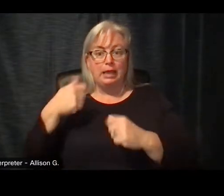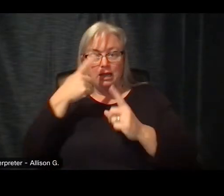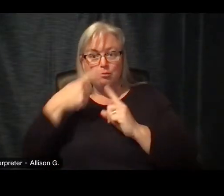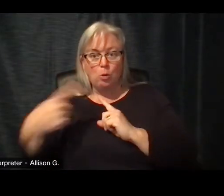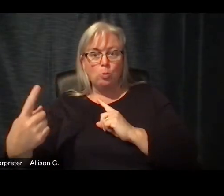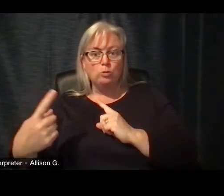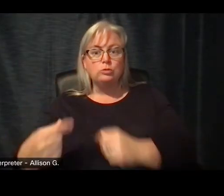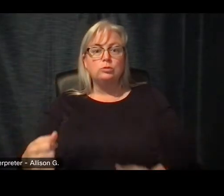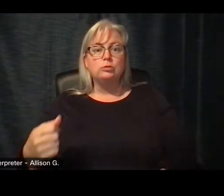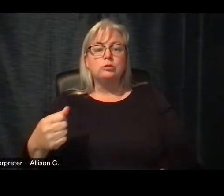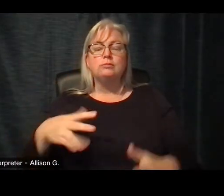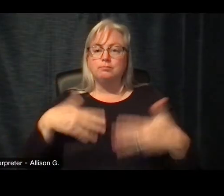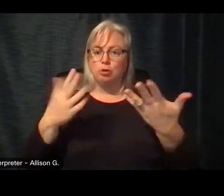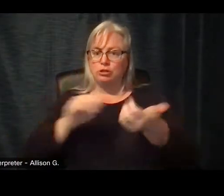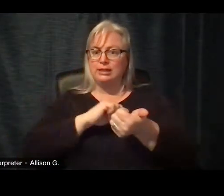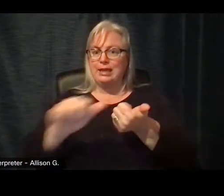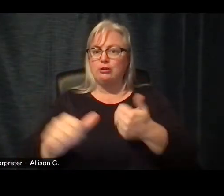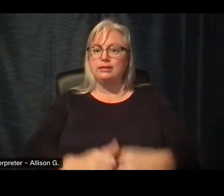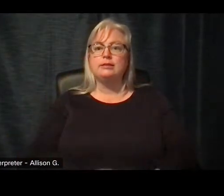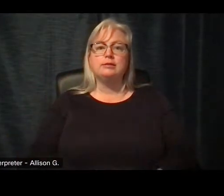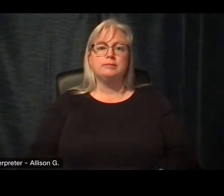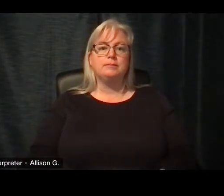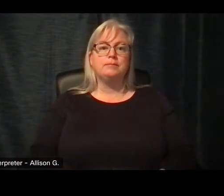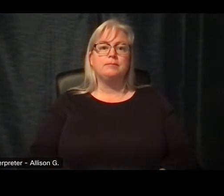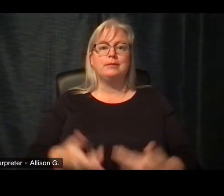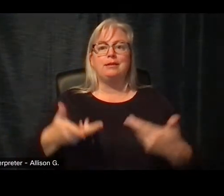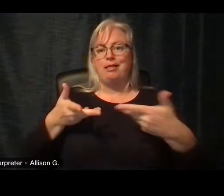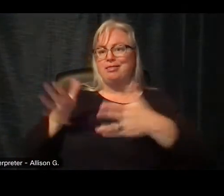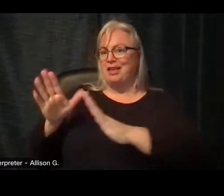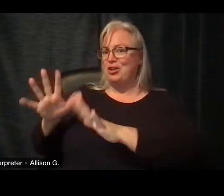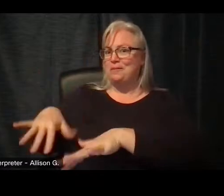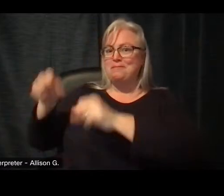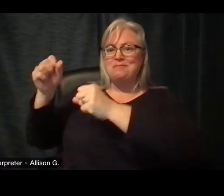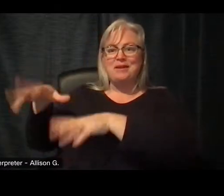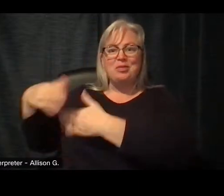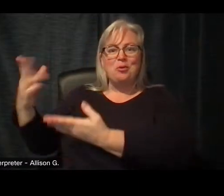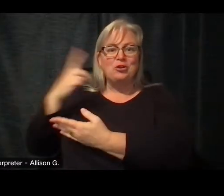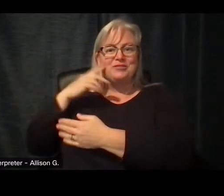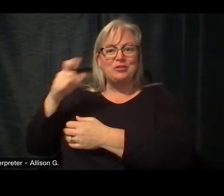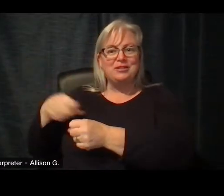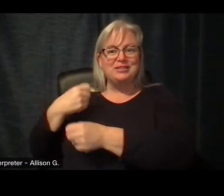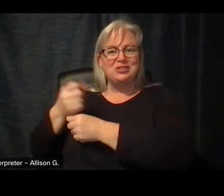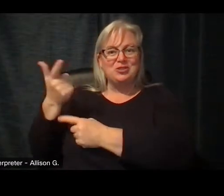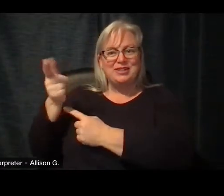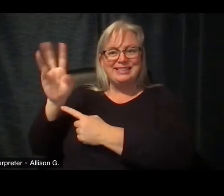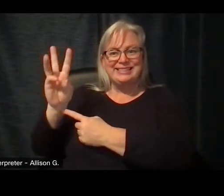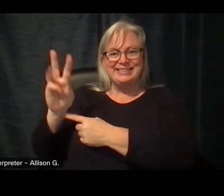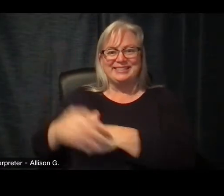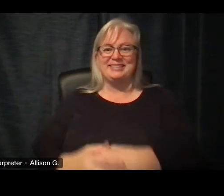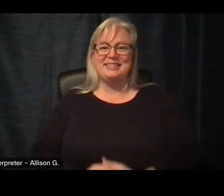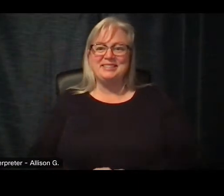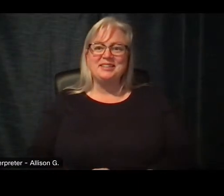opposed? Motion carries. I'm going to let you make the motion for 2026.